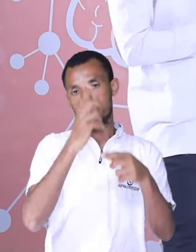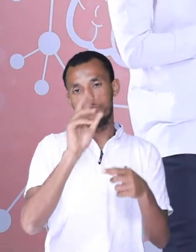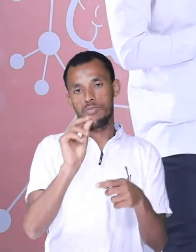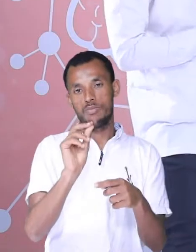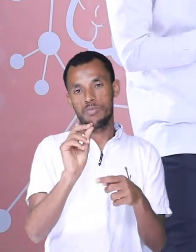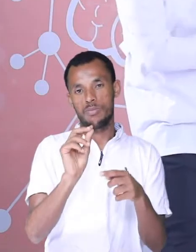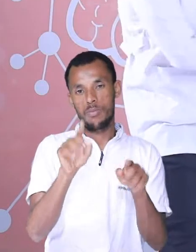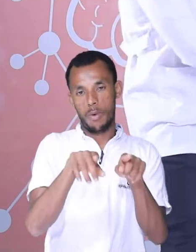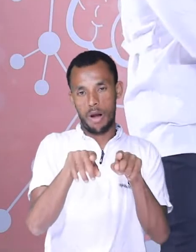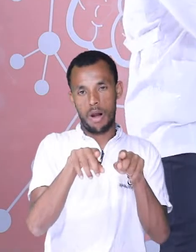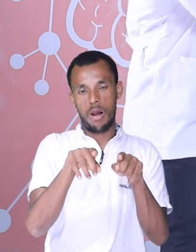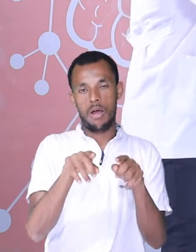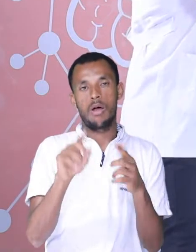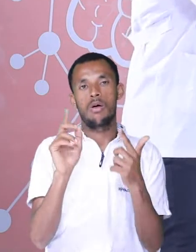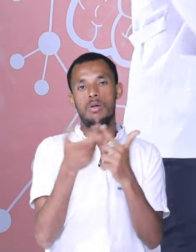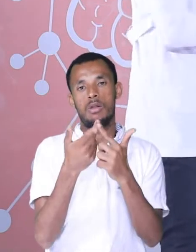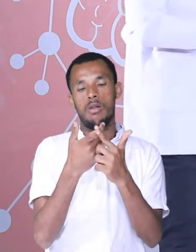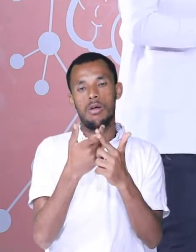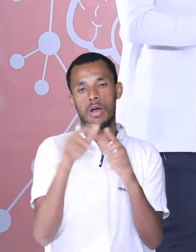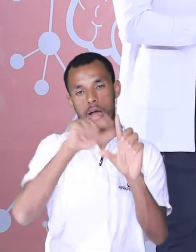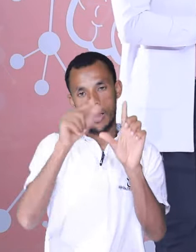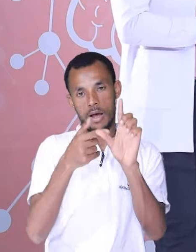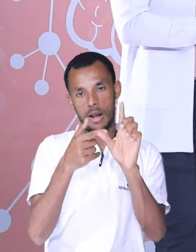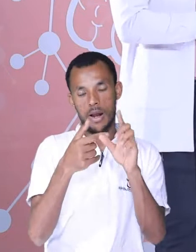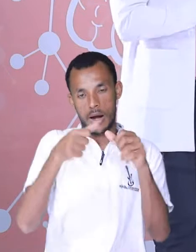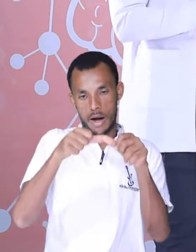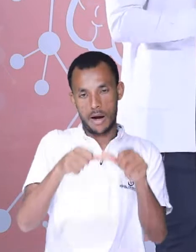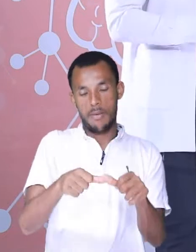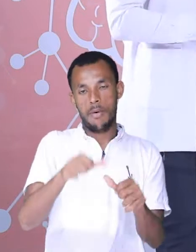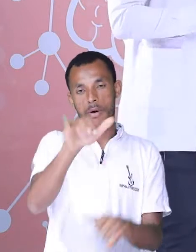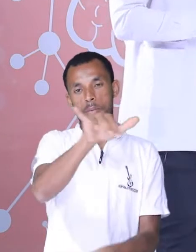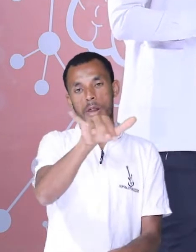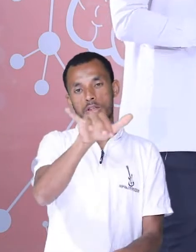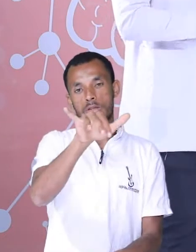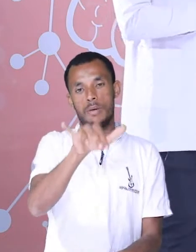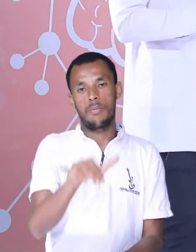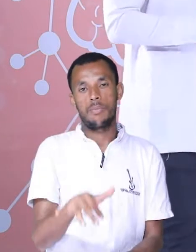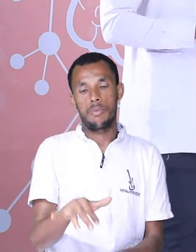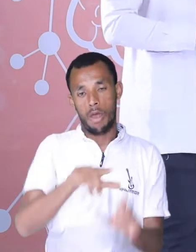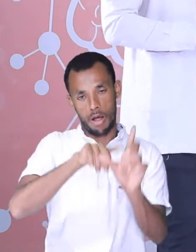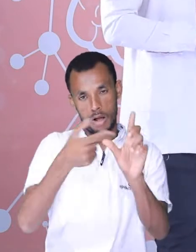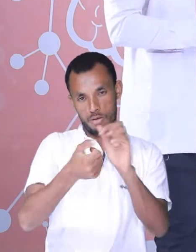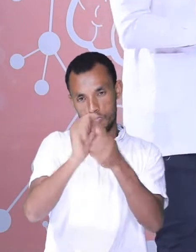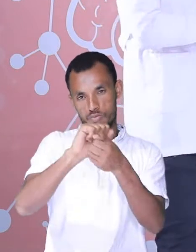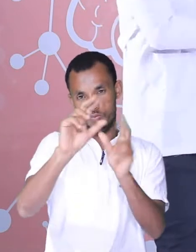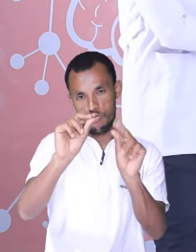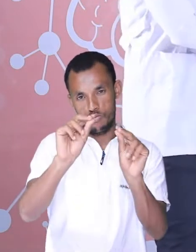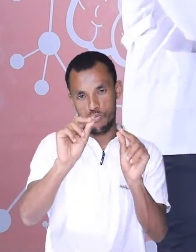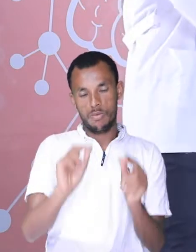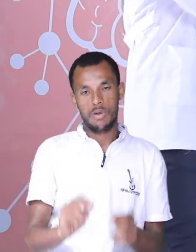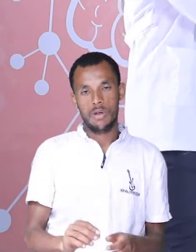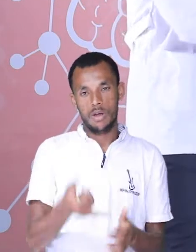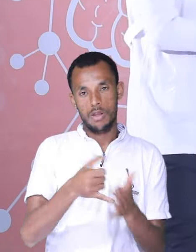The second one, angles remain the same. Angles will not be changed. It's